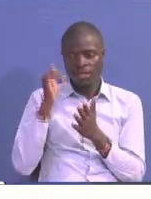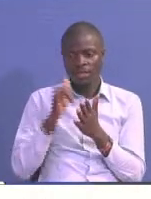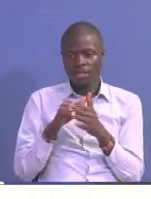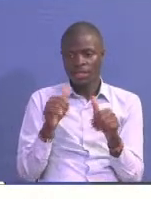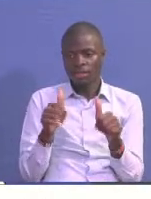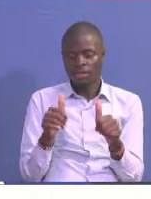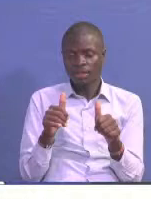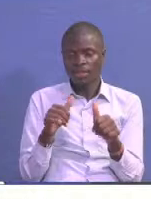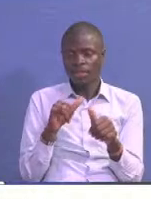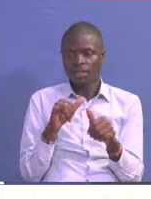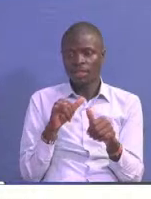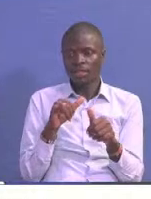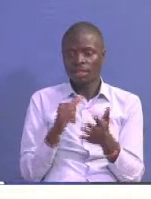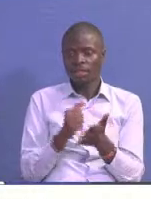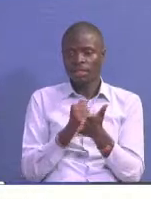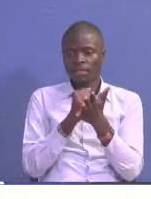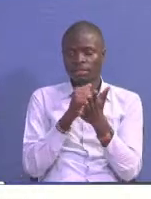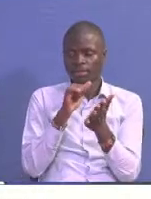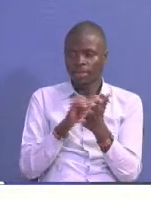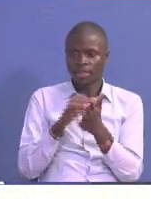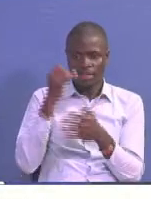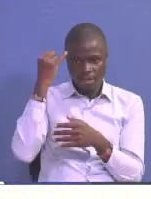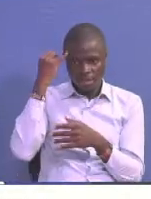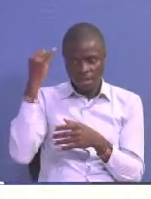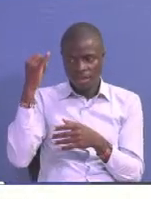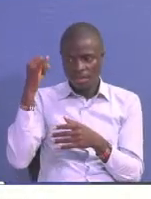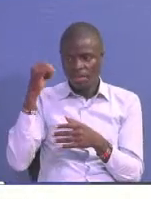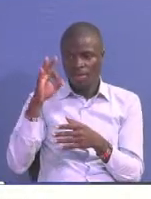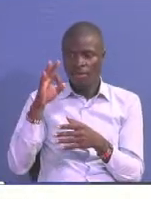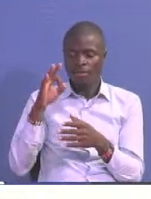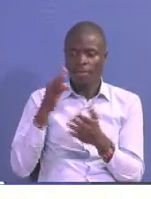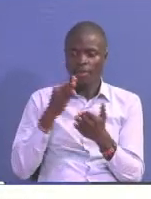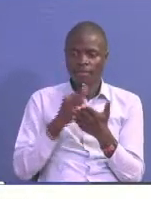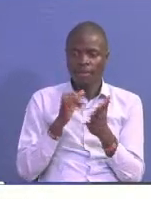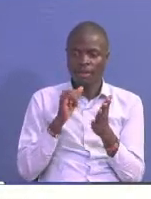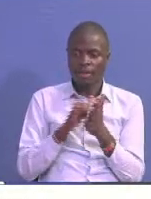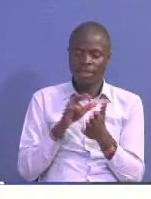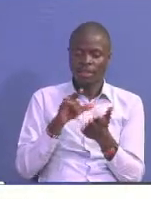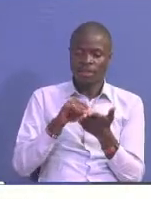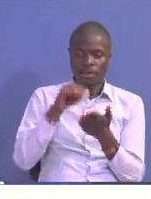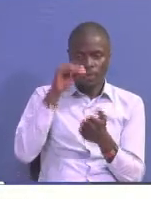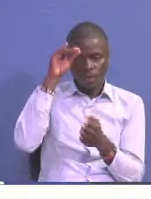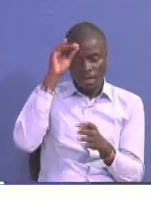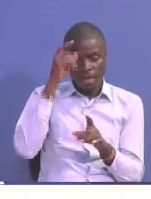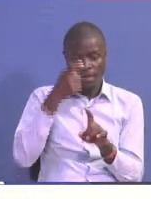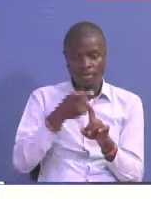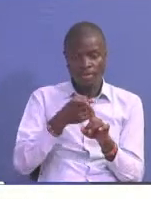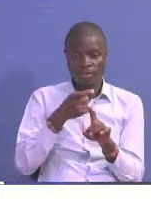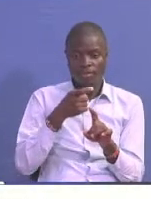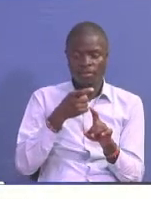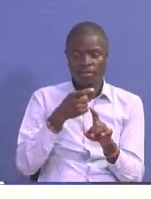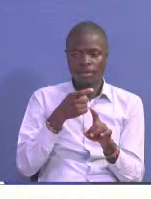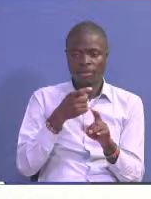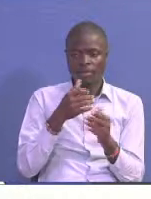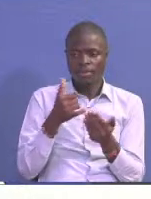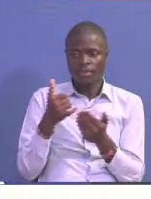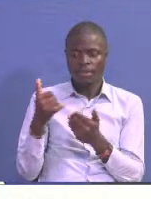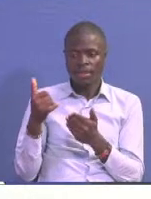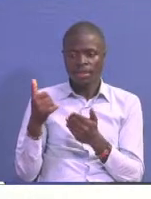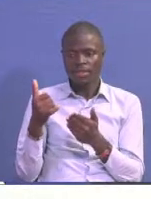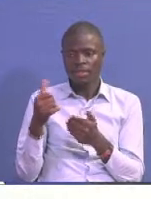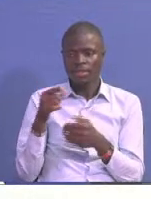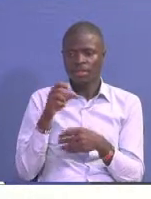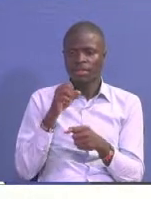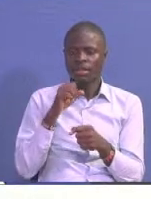Yeah. So I support that idea of the fact that you learn from real things. You